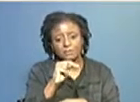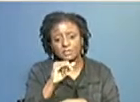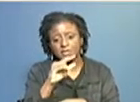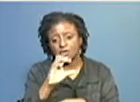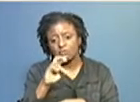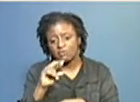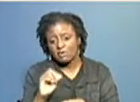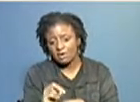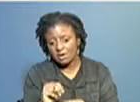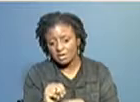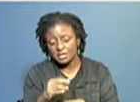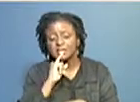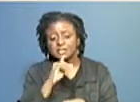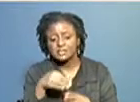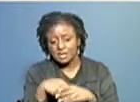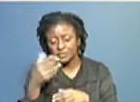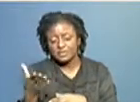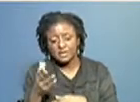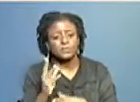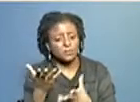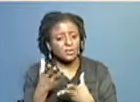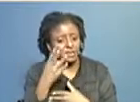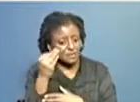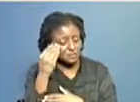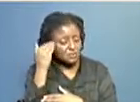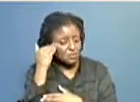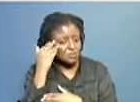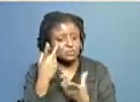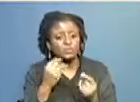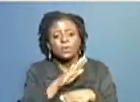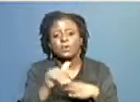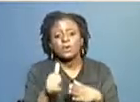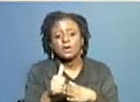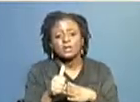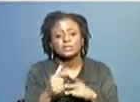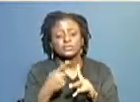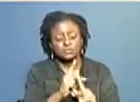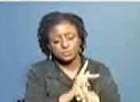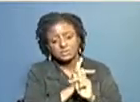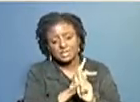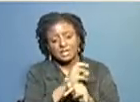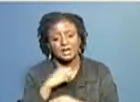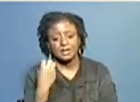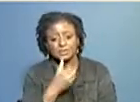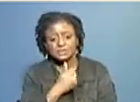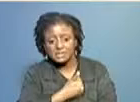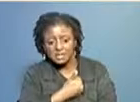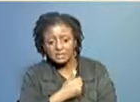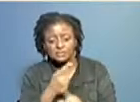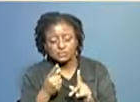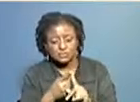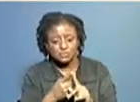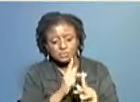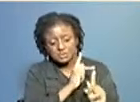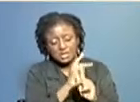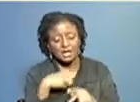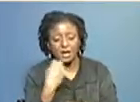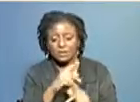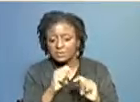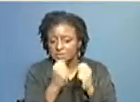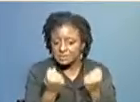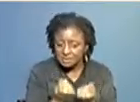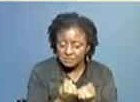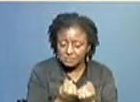be well aware that we ought to do all within our power to protect ourselves, to protect our teams, to protect our